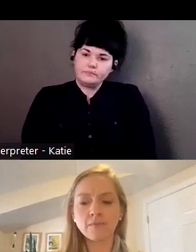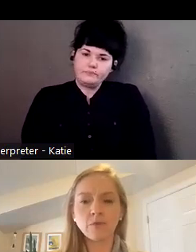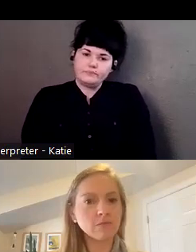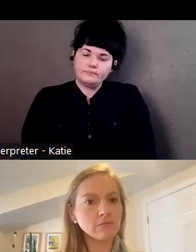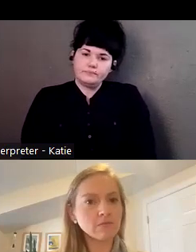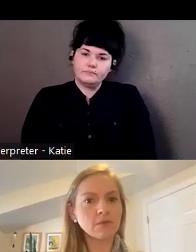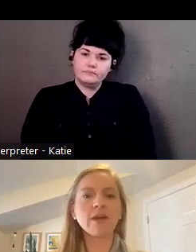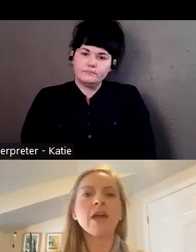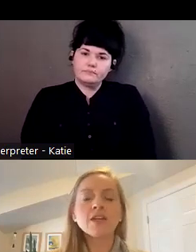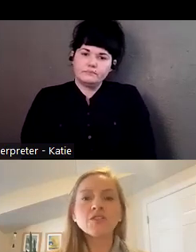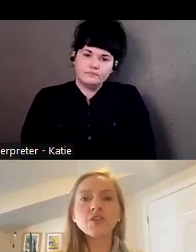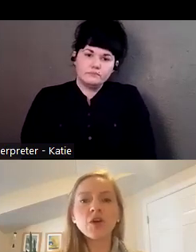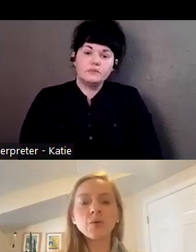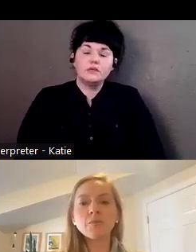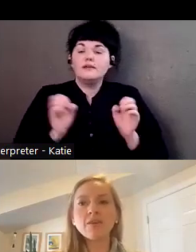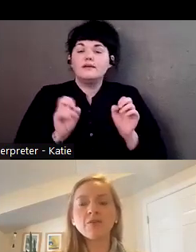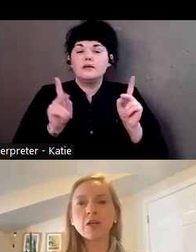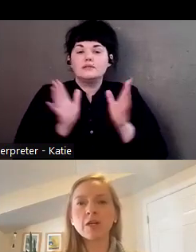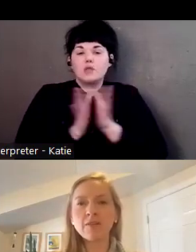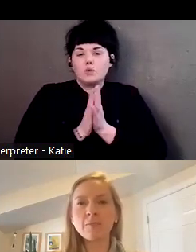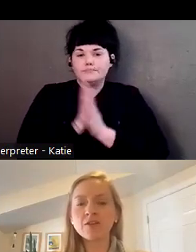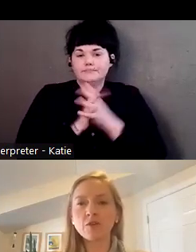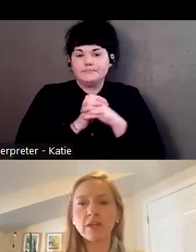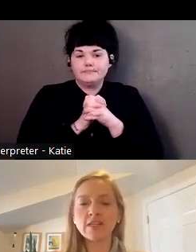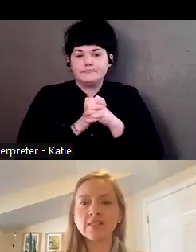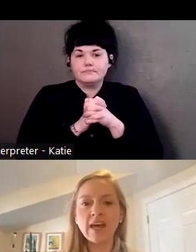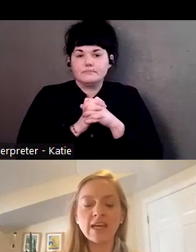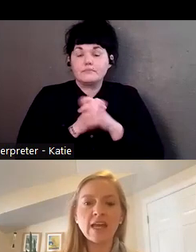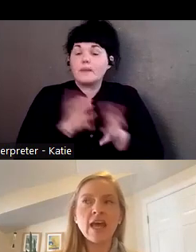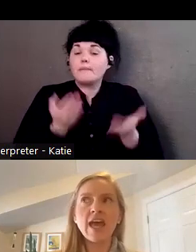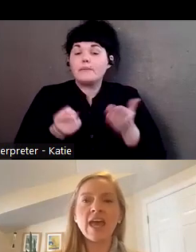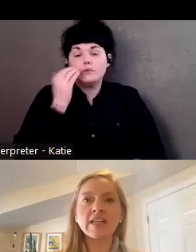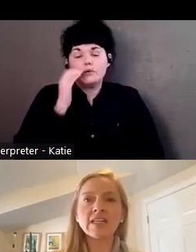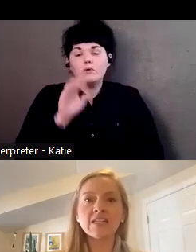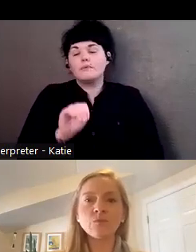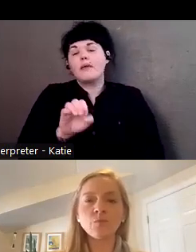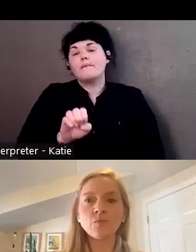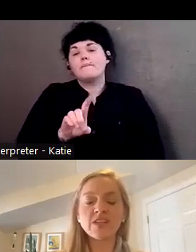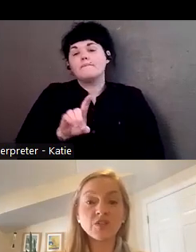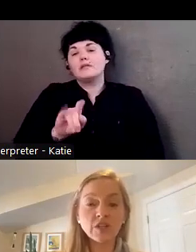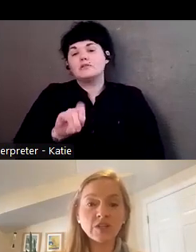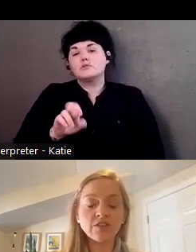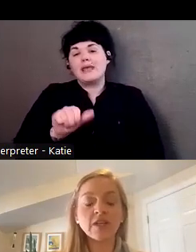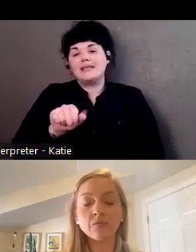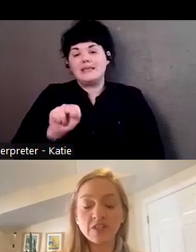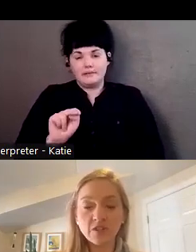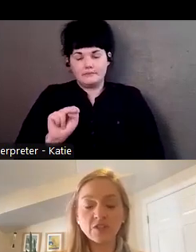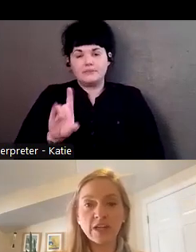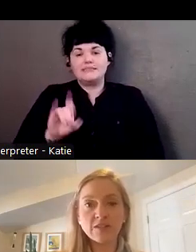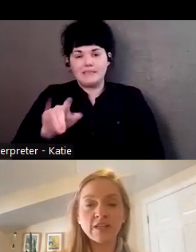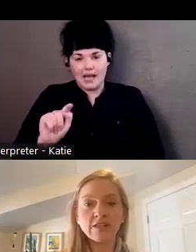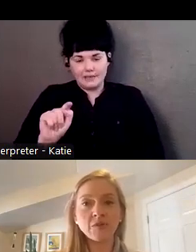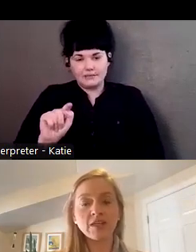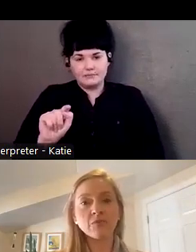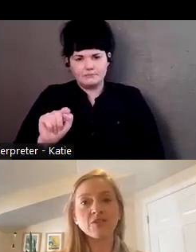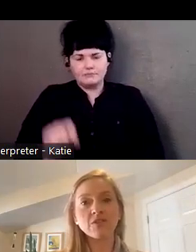Okay, wait. Okay, so you may have heard about the Mediterranean diet, and it is research. There's a lot of research that